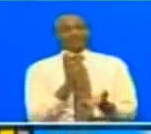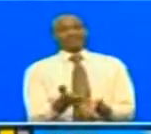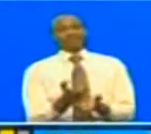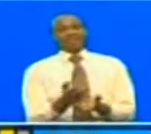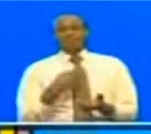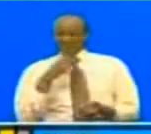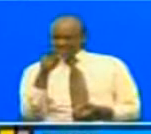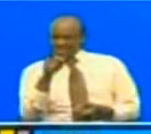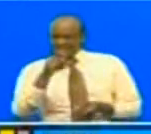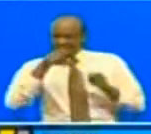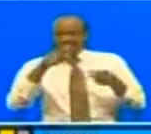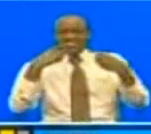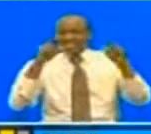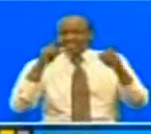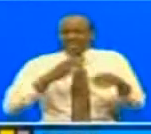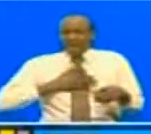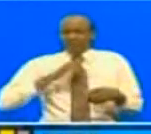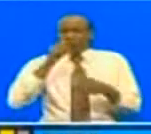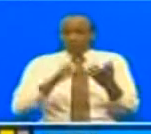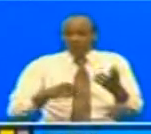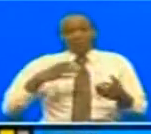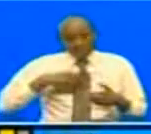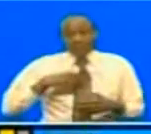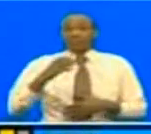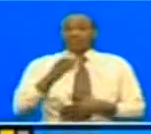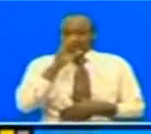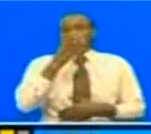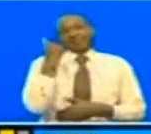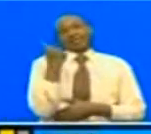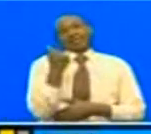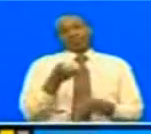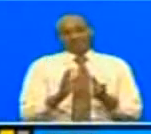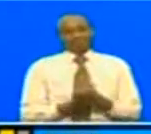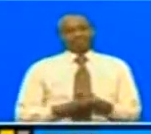our success comes from people drinking better.